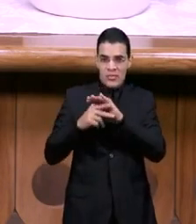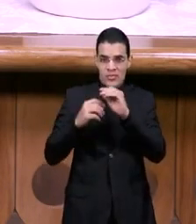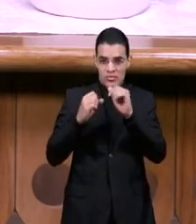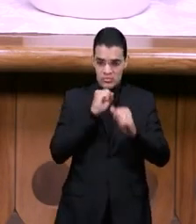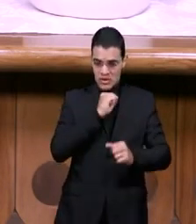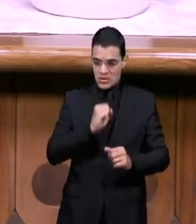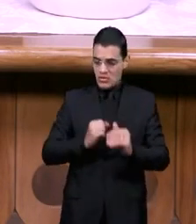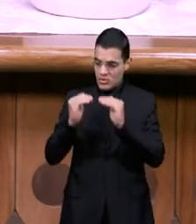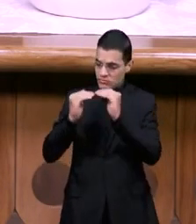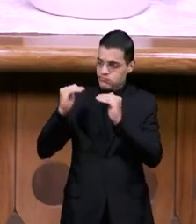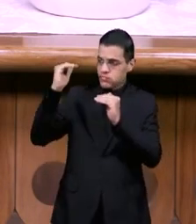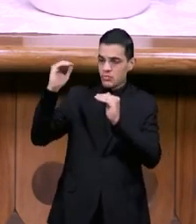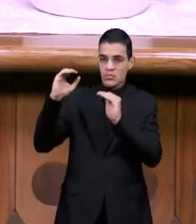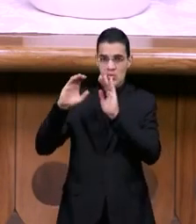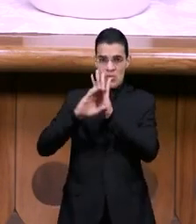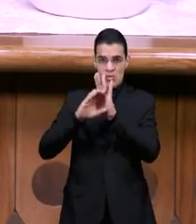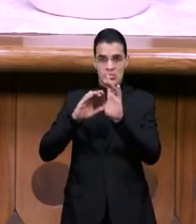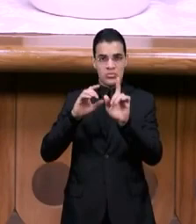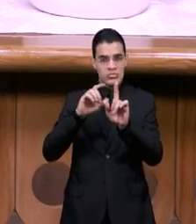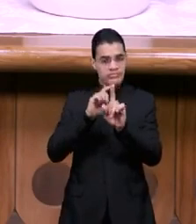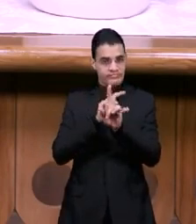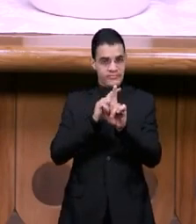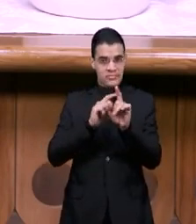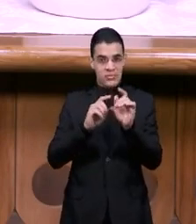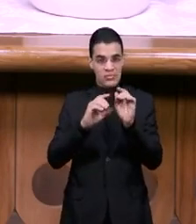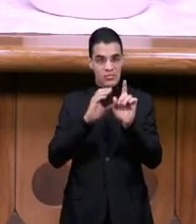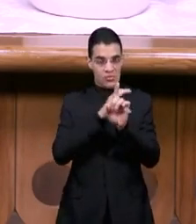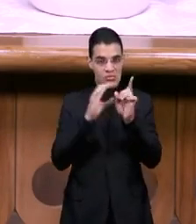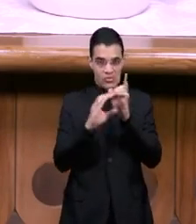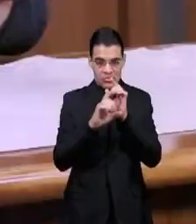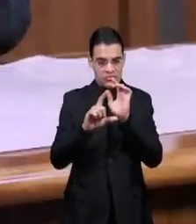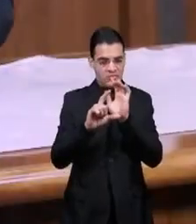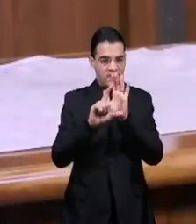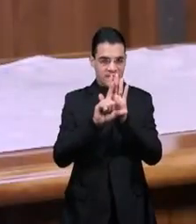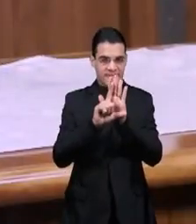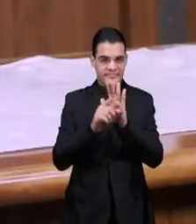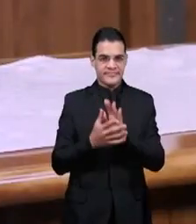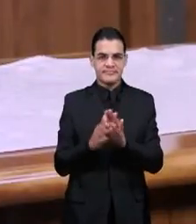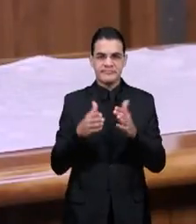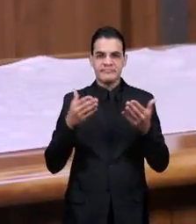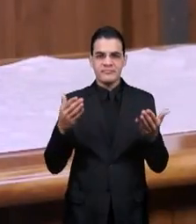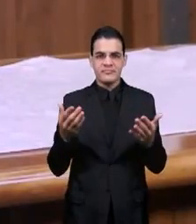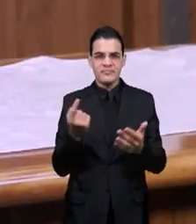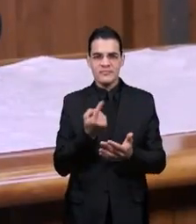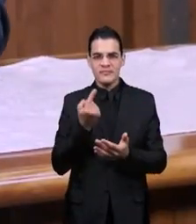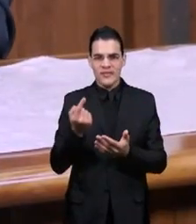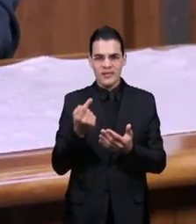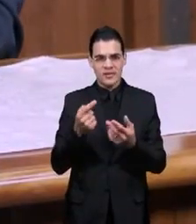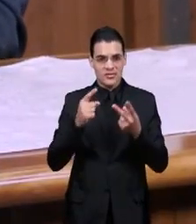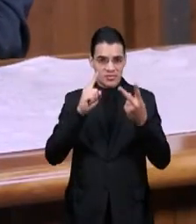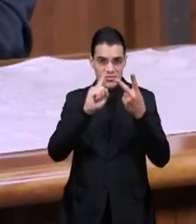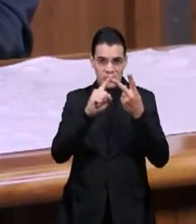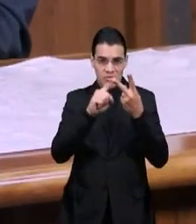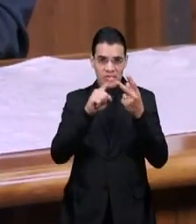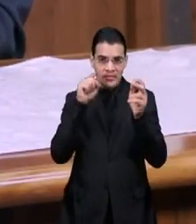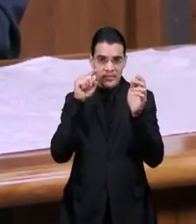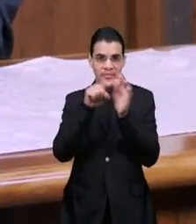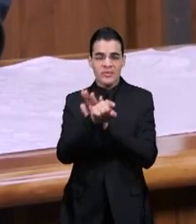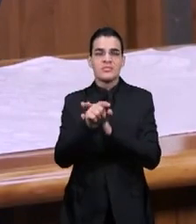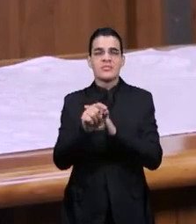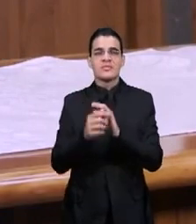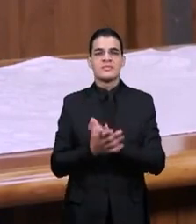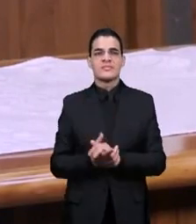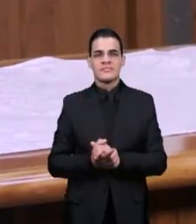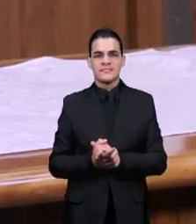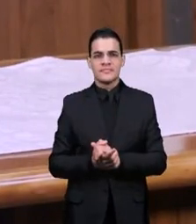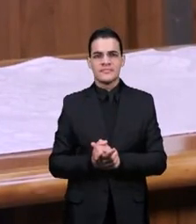priest in the Levitical service. Very good answer. Now, we are going to go to our second question,